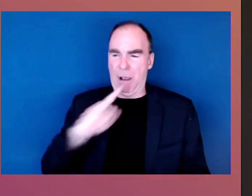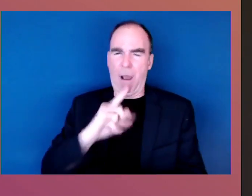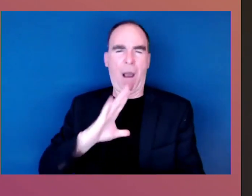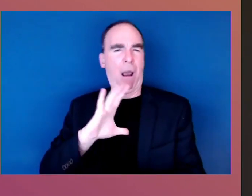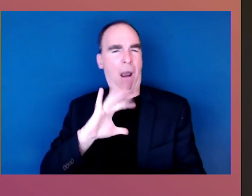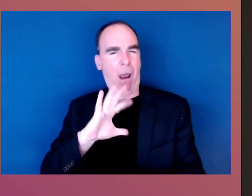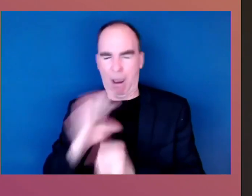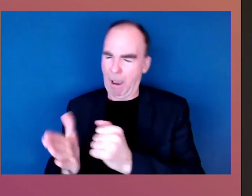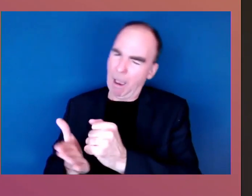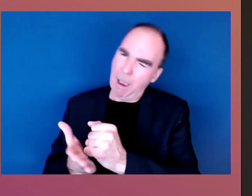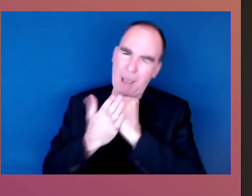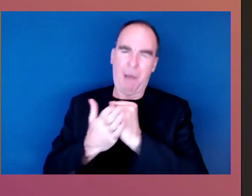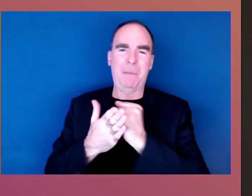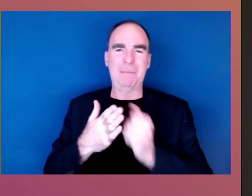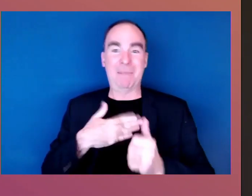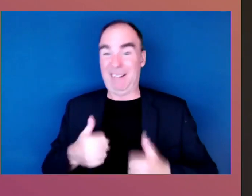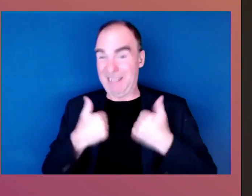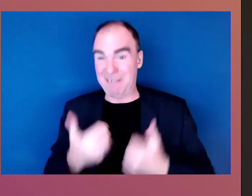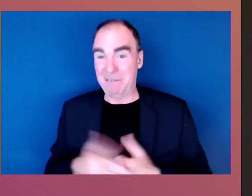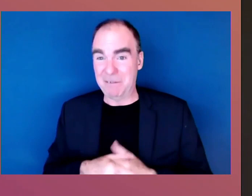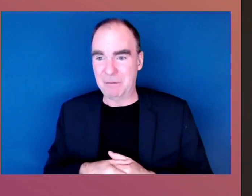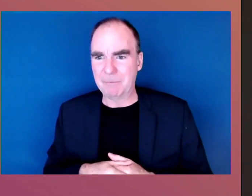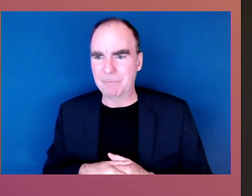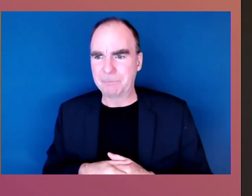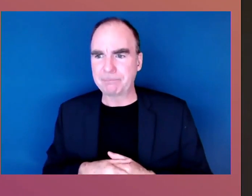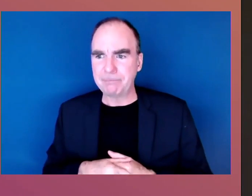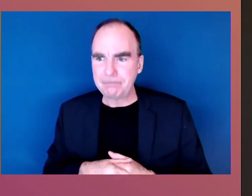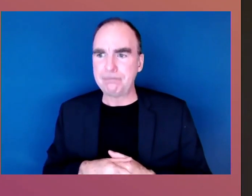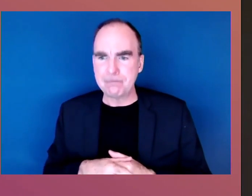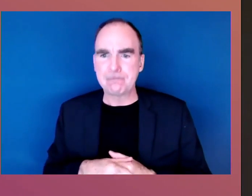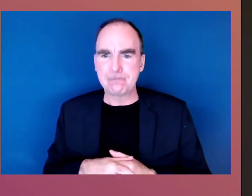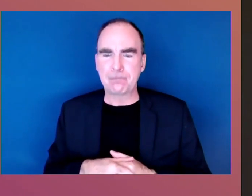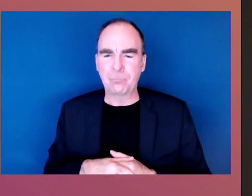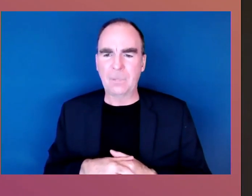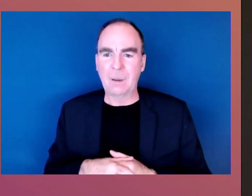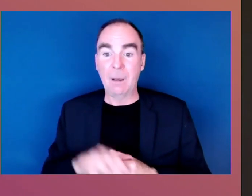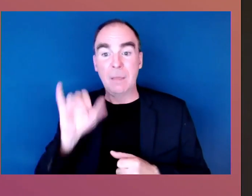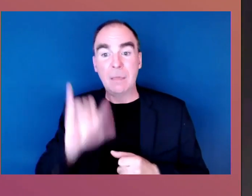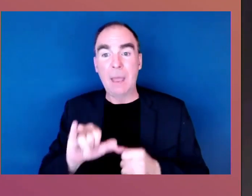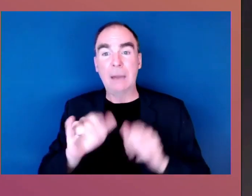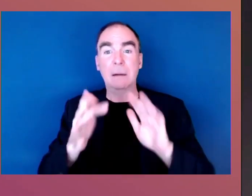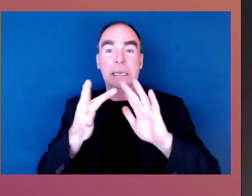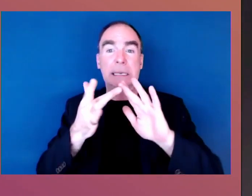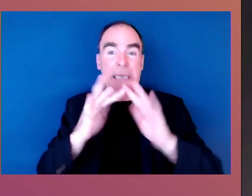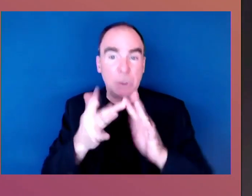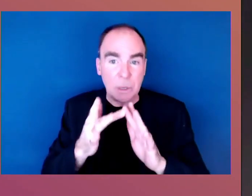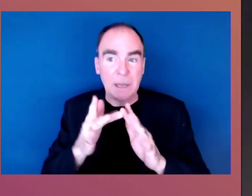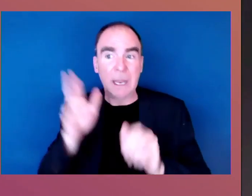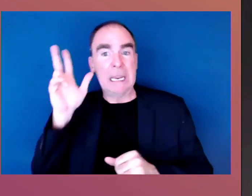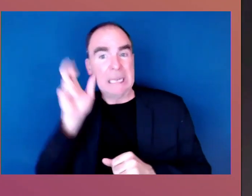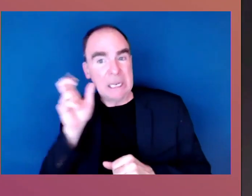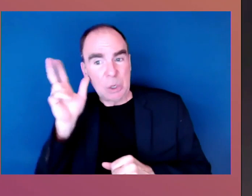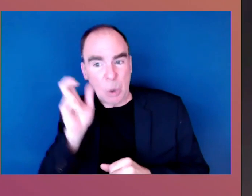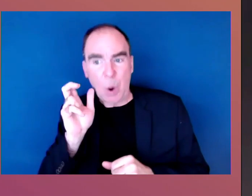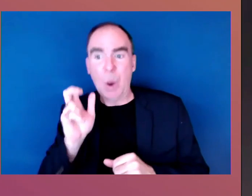Combining the internet with digital braille and digital audio made it easier for me to enjoy reading.